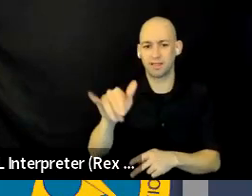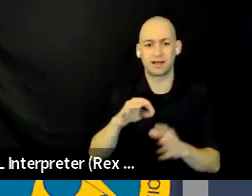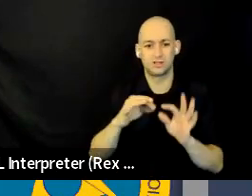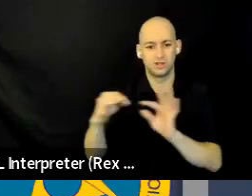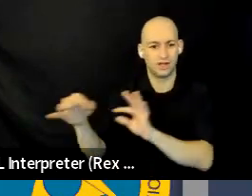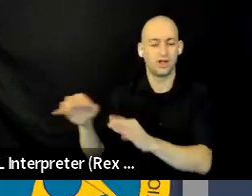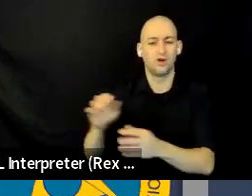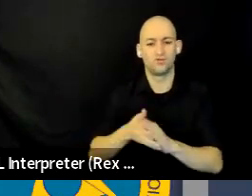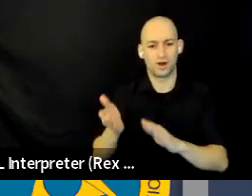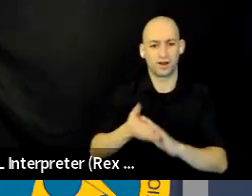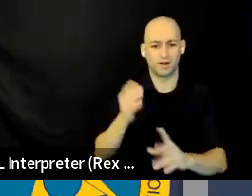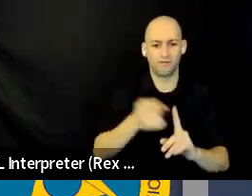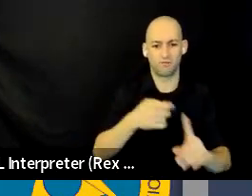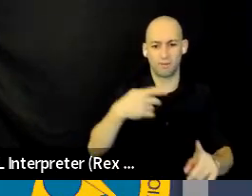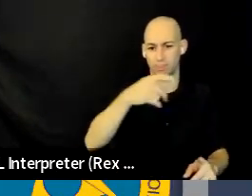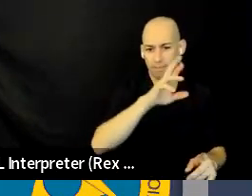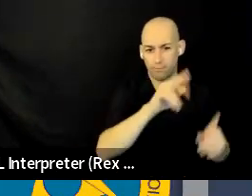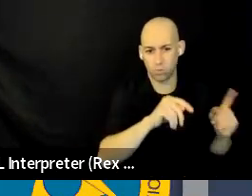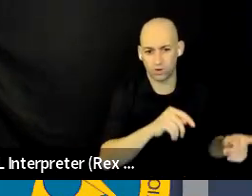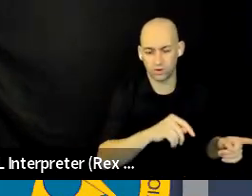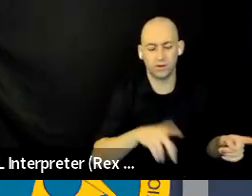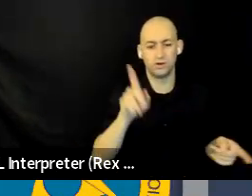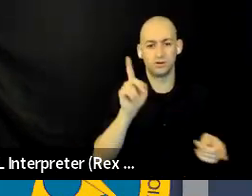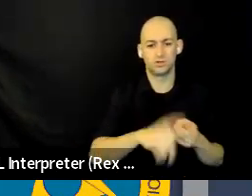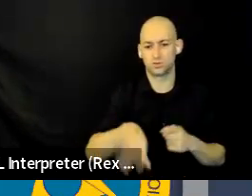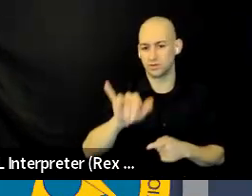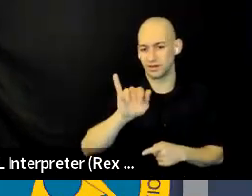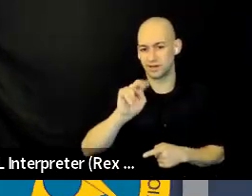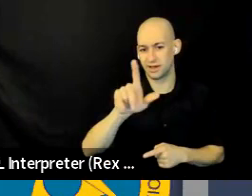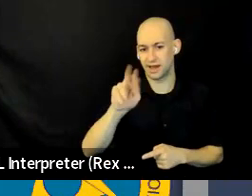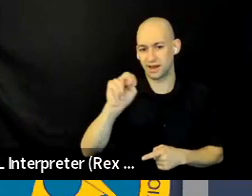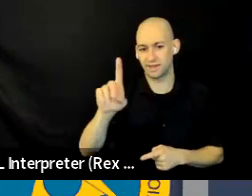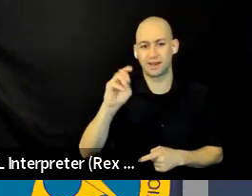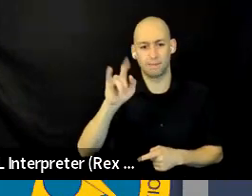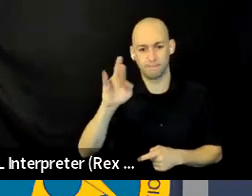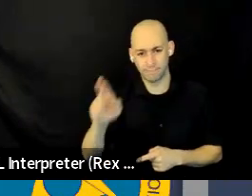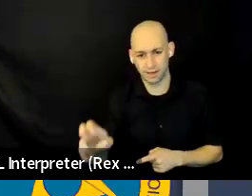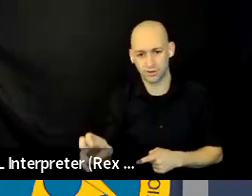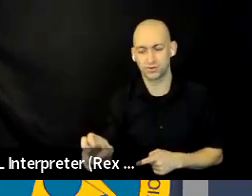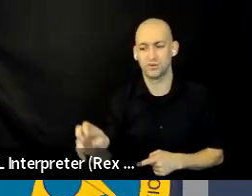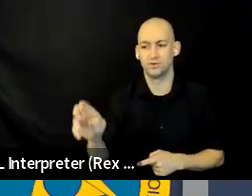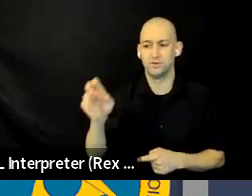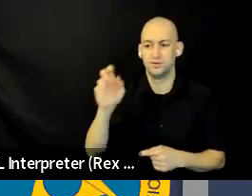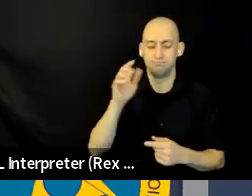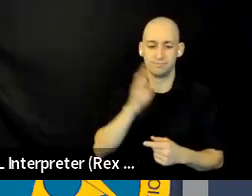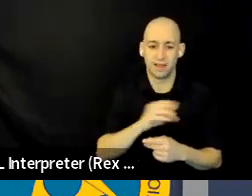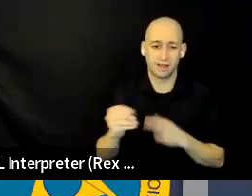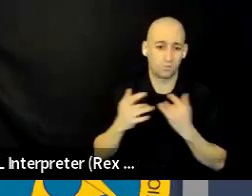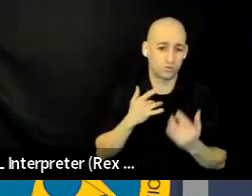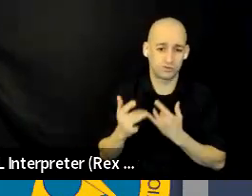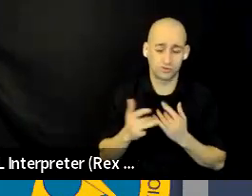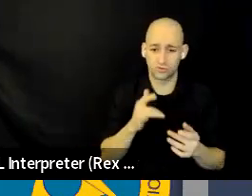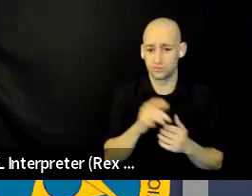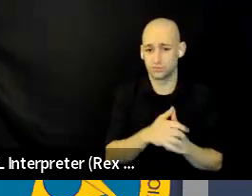out here to the Inland Empire, through the Inland Empire. And we're concerned that the